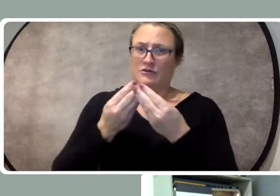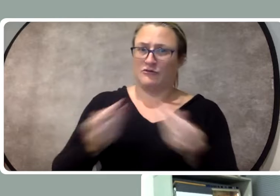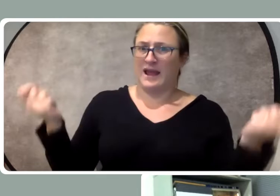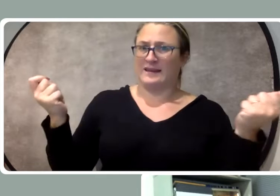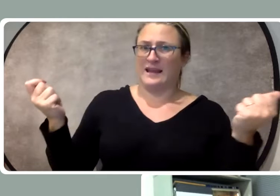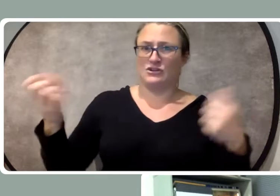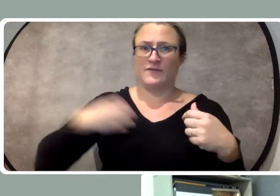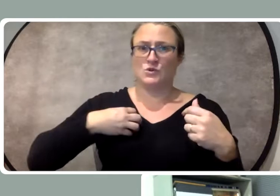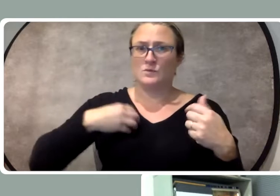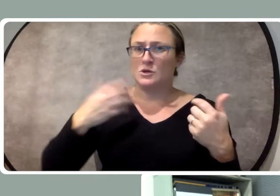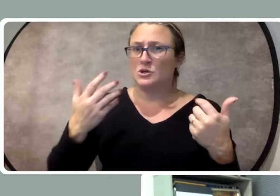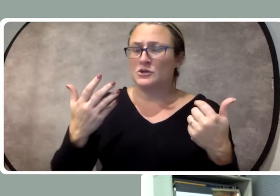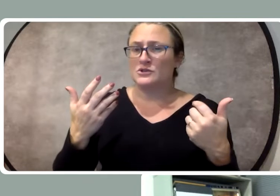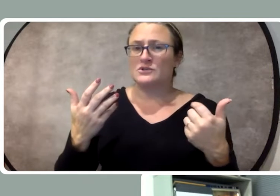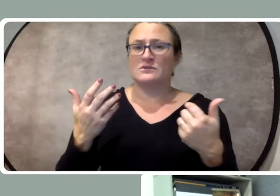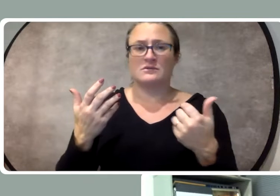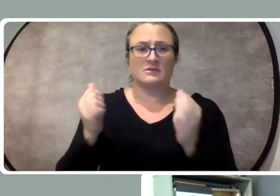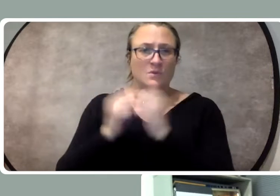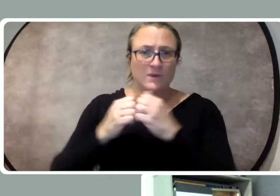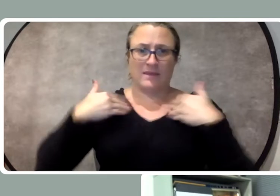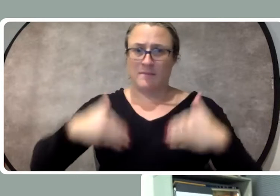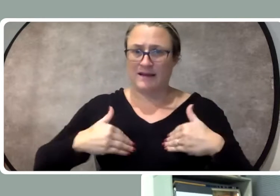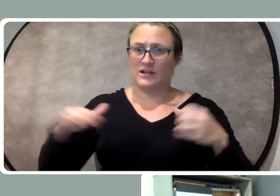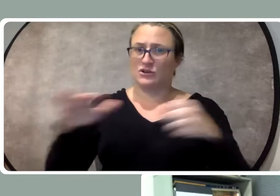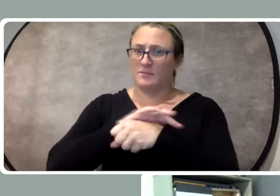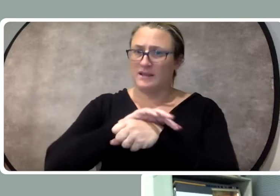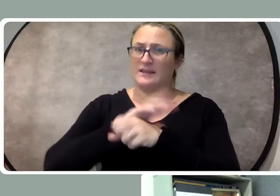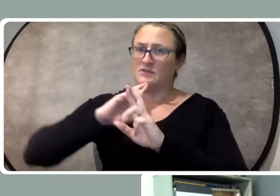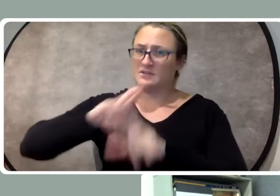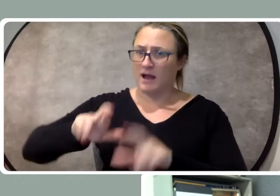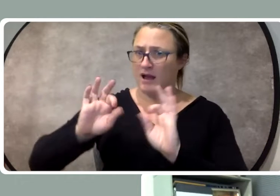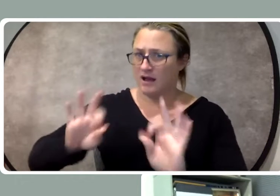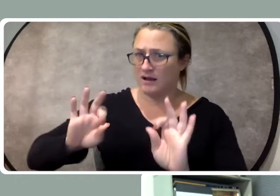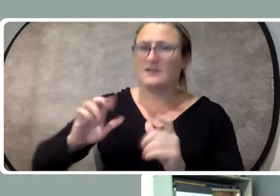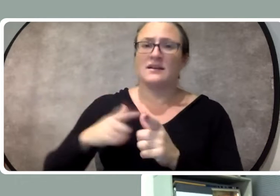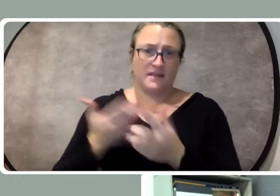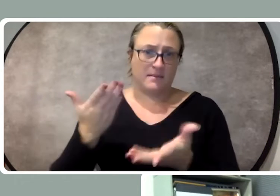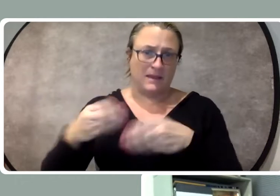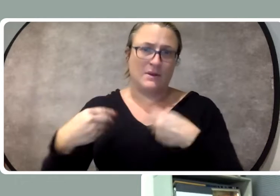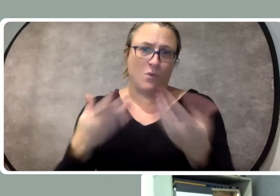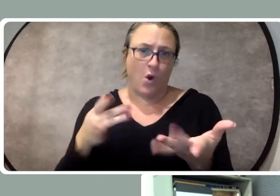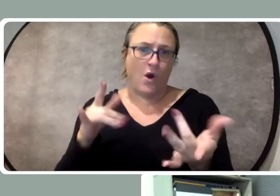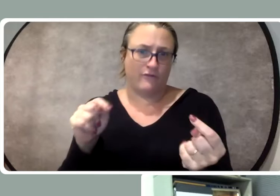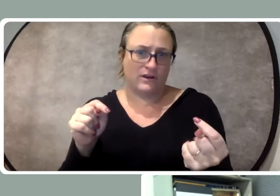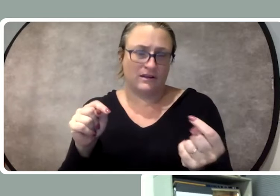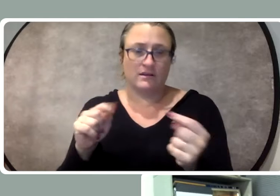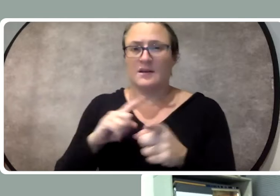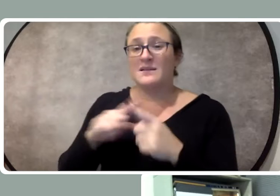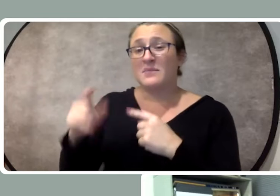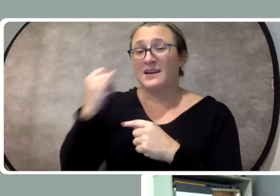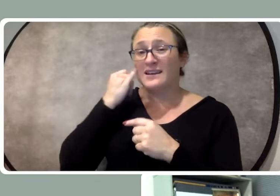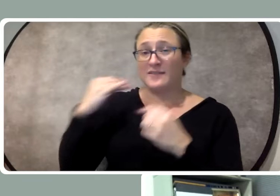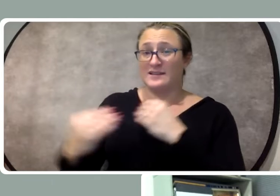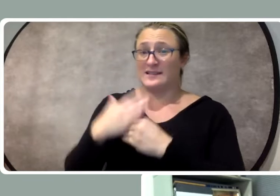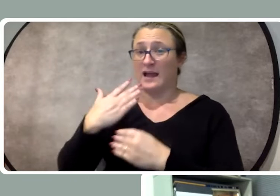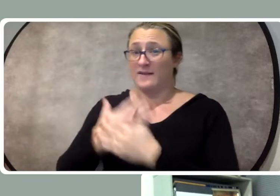tumors with a pathological complete response, we might still offer it. But if they have, any side effects, we might